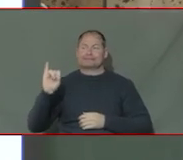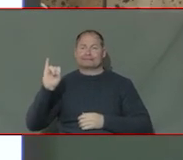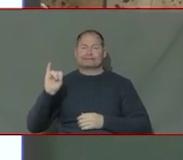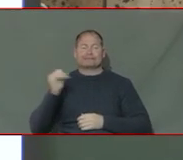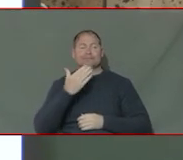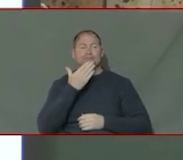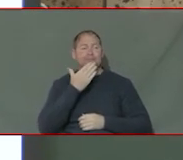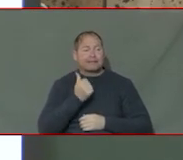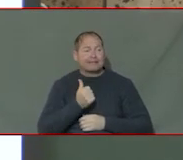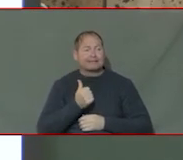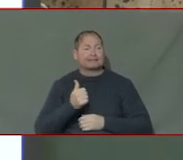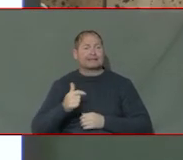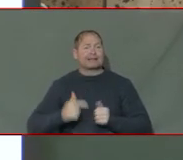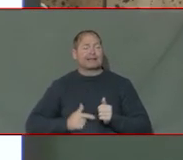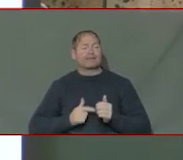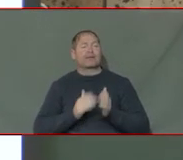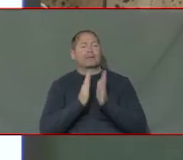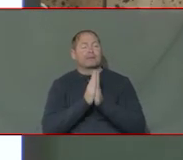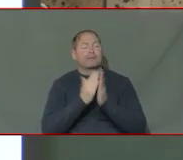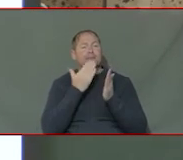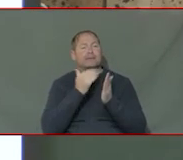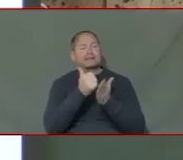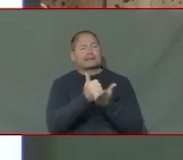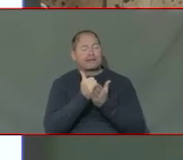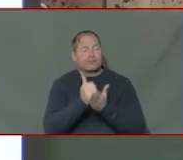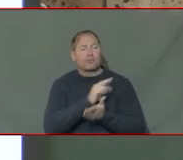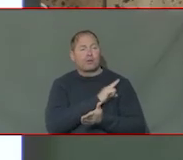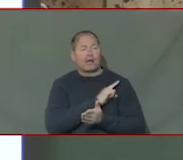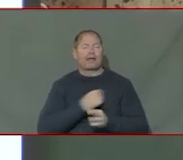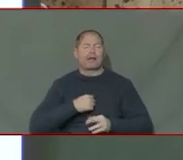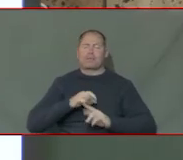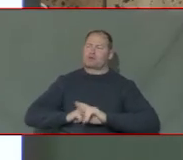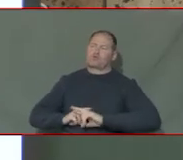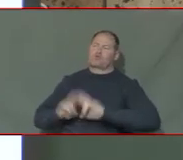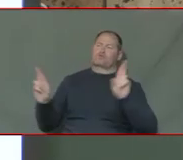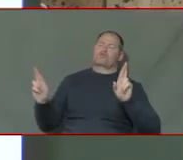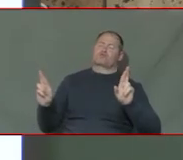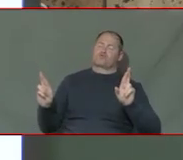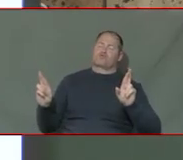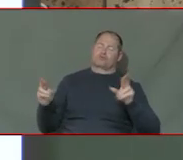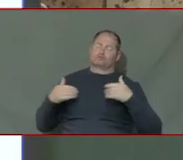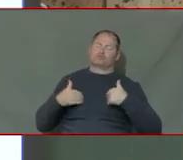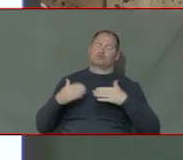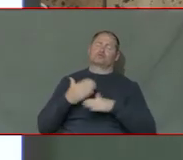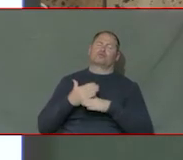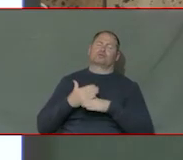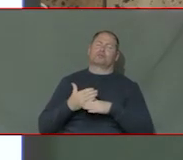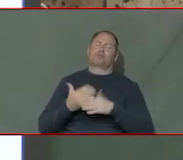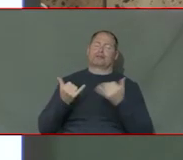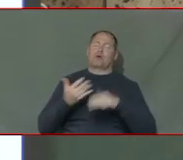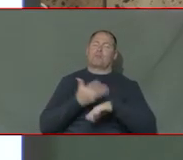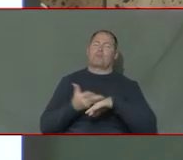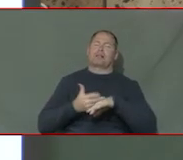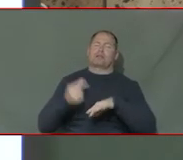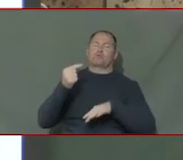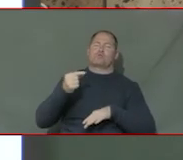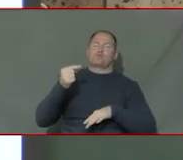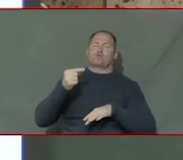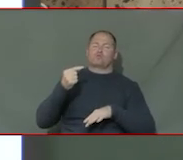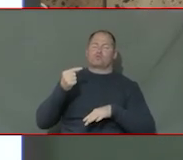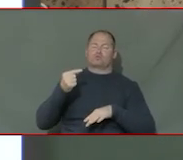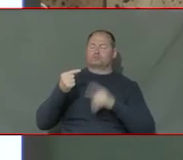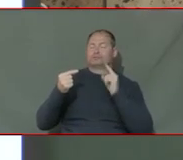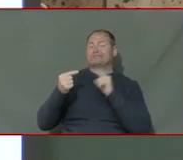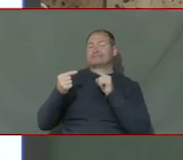please help. The liver says, I'm ready because it's my job. I will take the glucose that's in the blood. I will take that